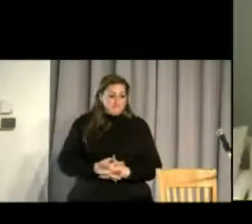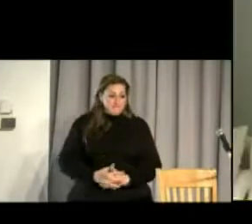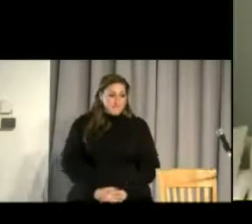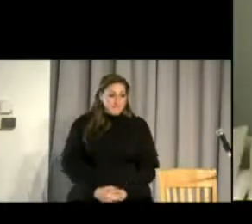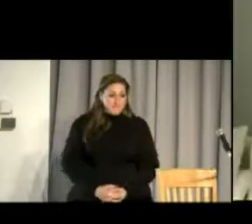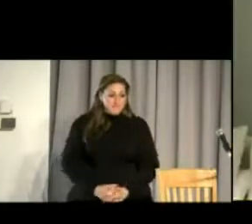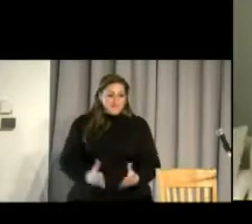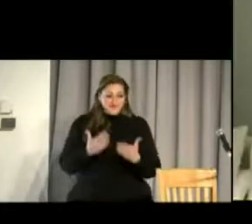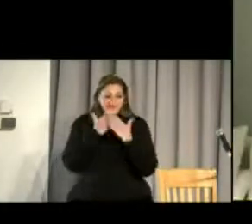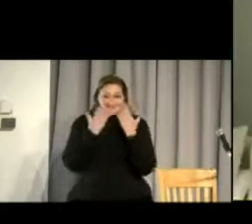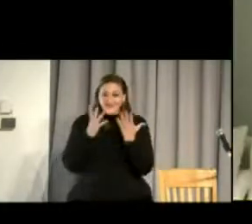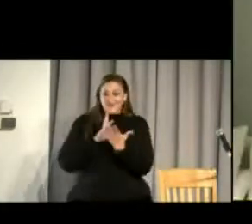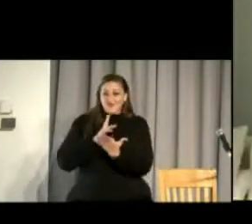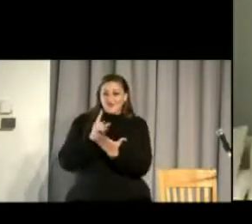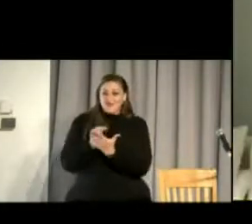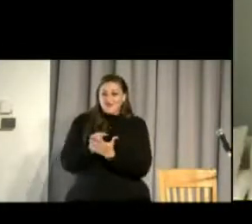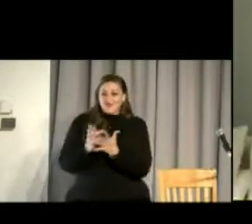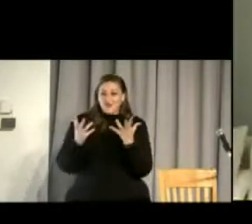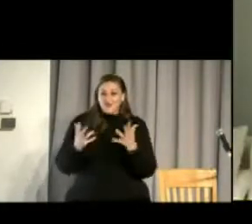Thank you for your testimony.